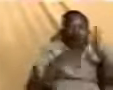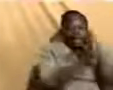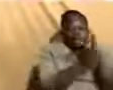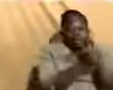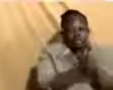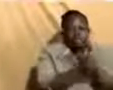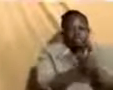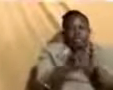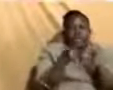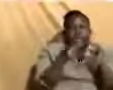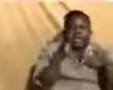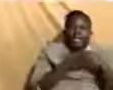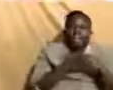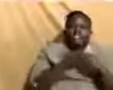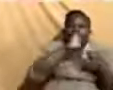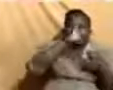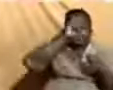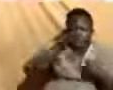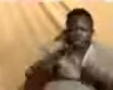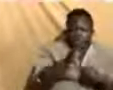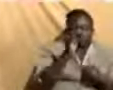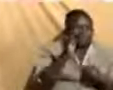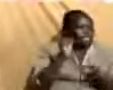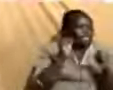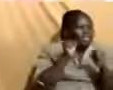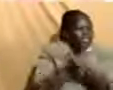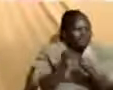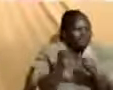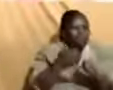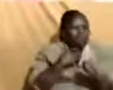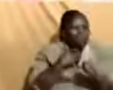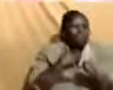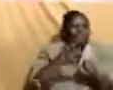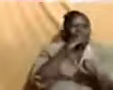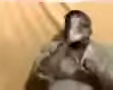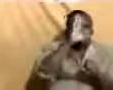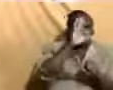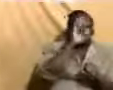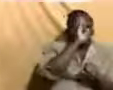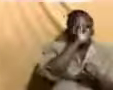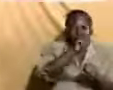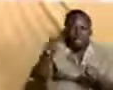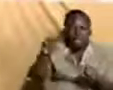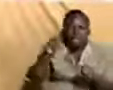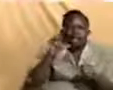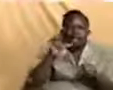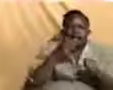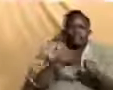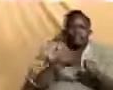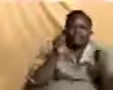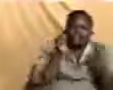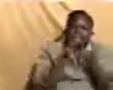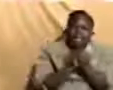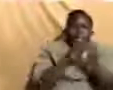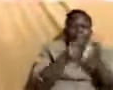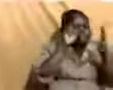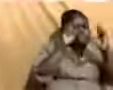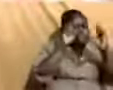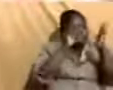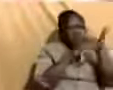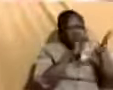Sub-Articles A to J. You cannot have a bill with all those 10 subject matters mentioned